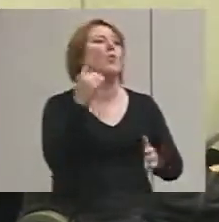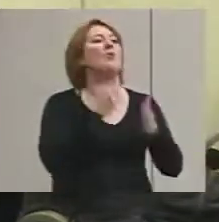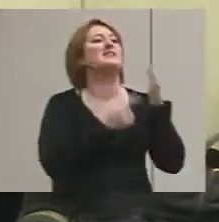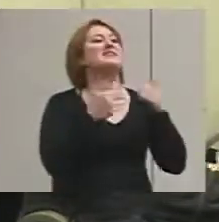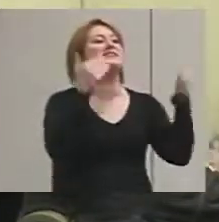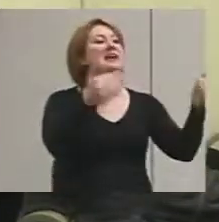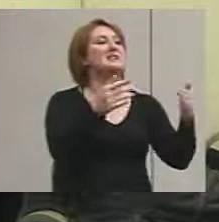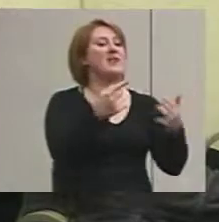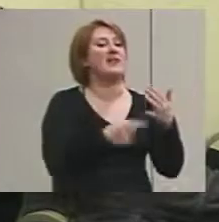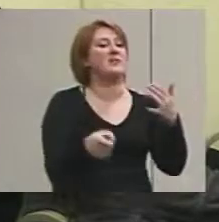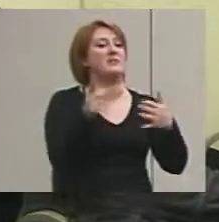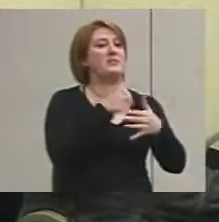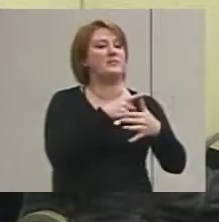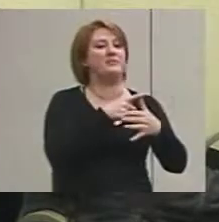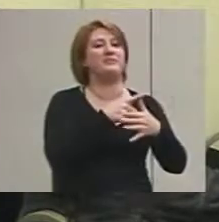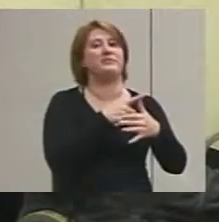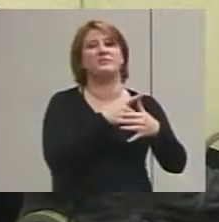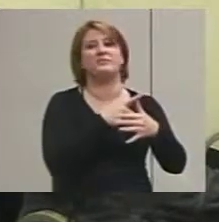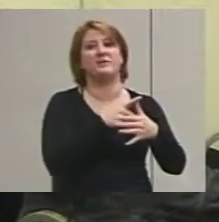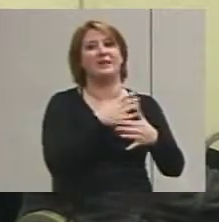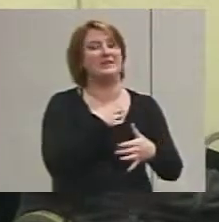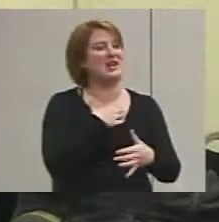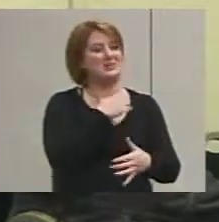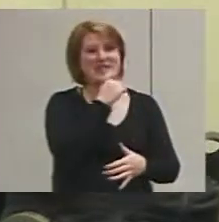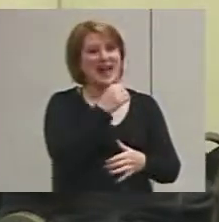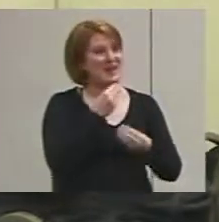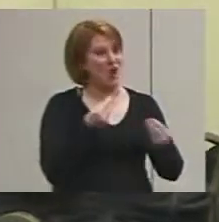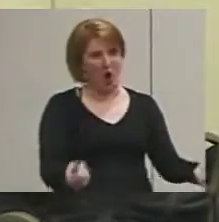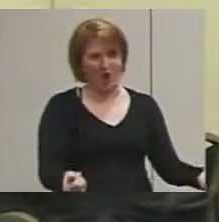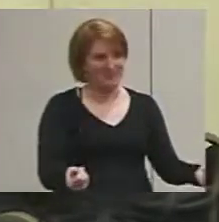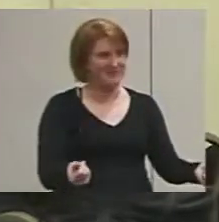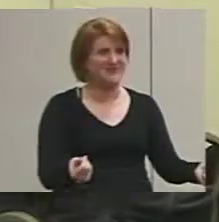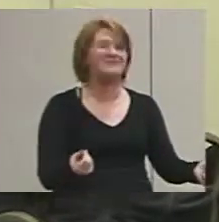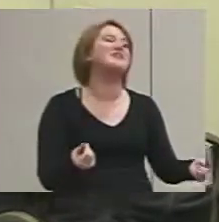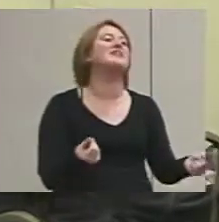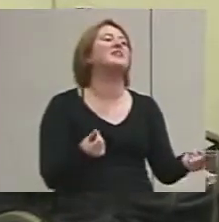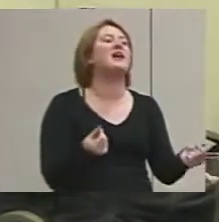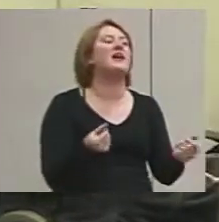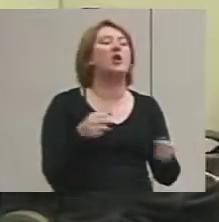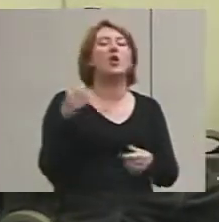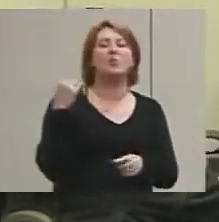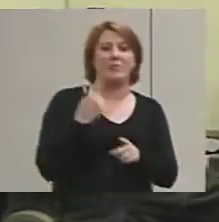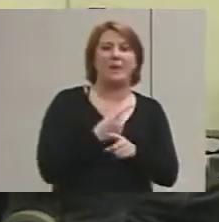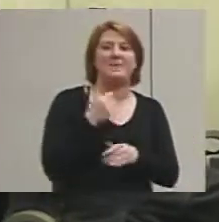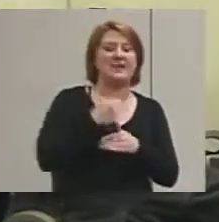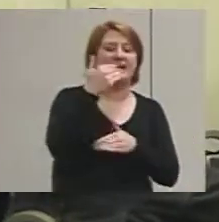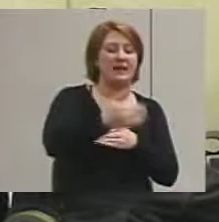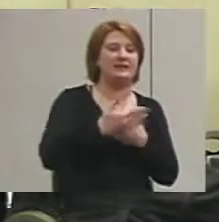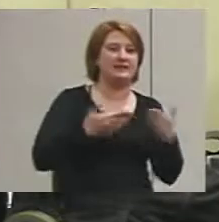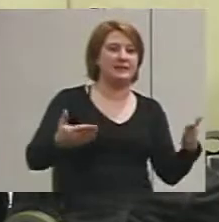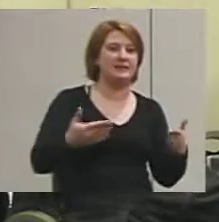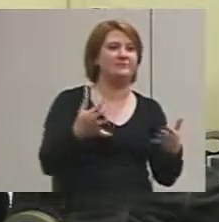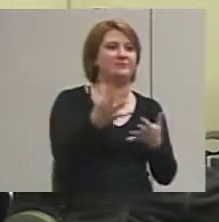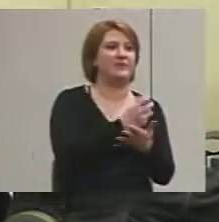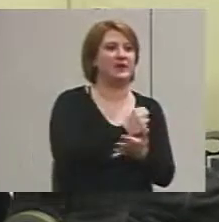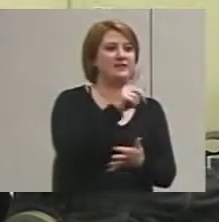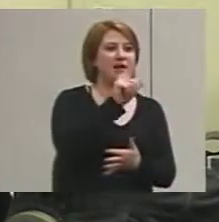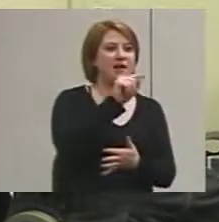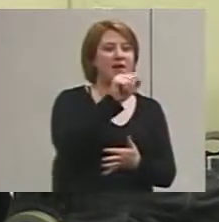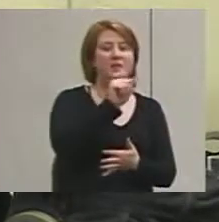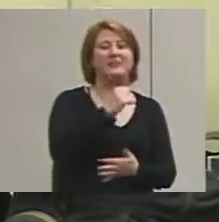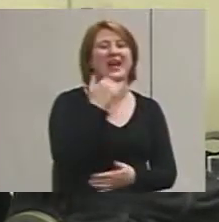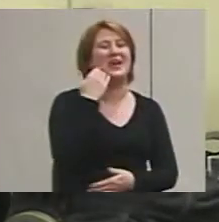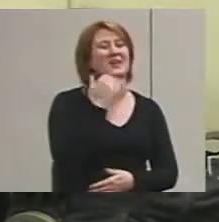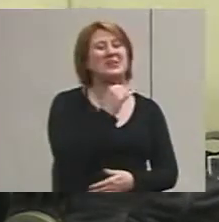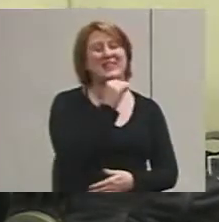next priority? And then just take tantrums aren't gone; they're just left. Right. But take data on that next thing. I don't think you want to ever get to the